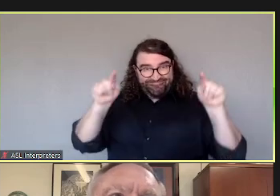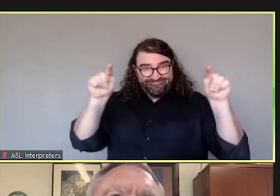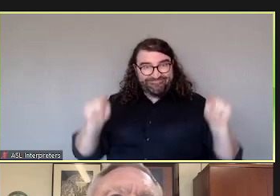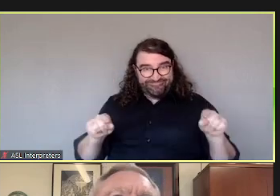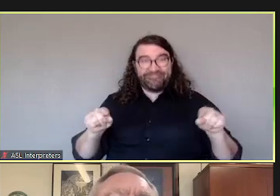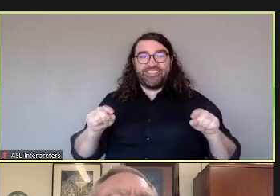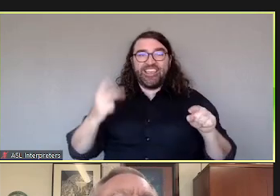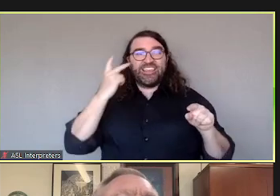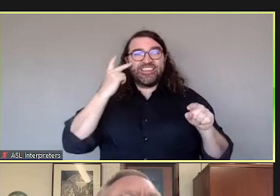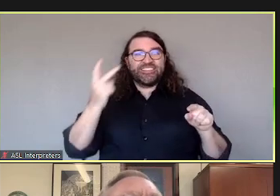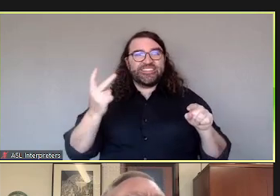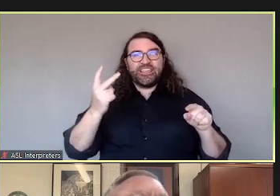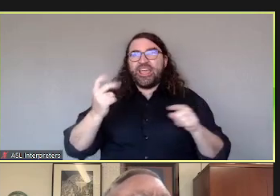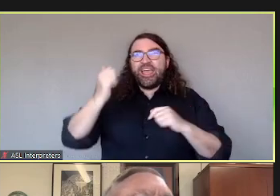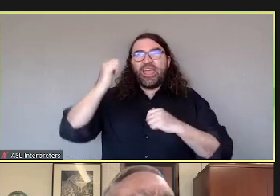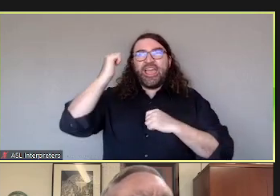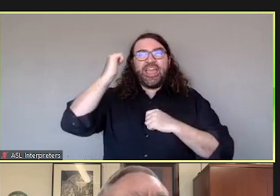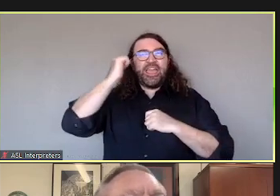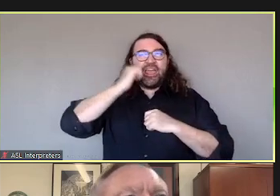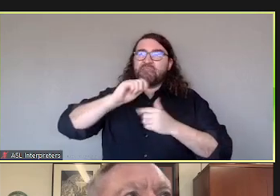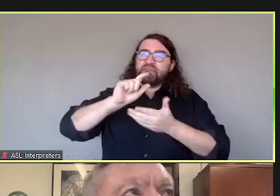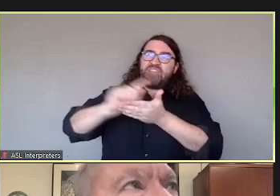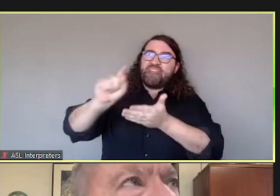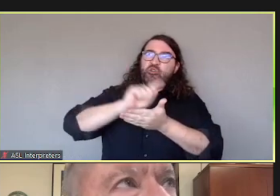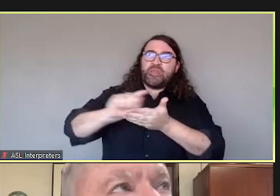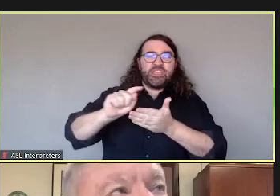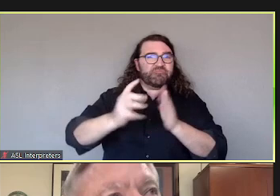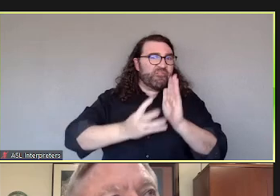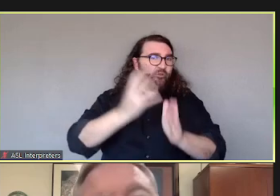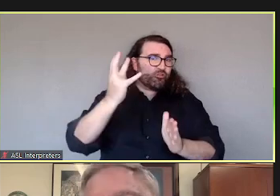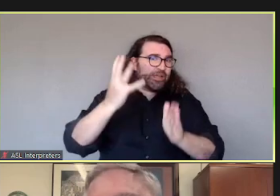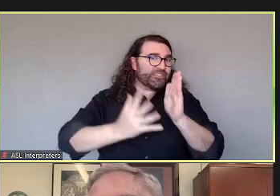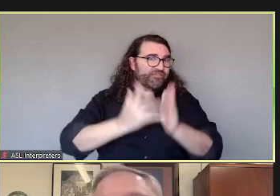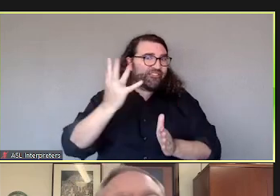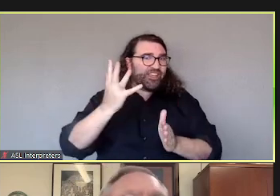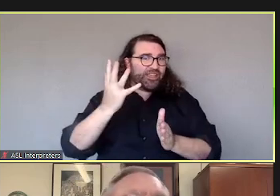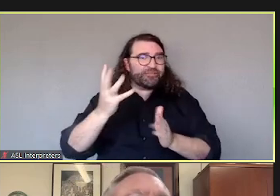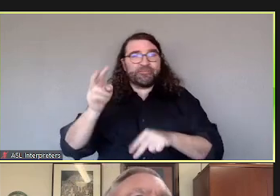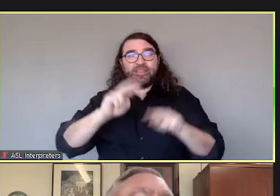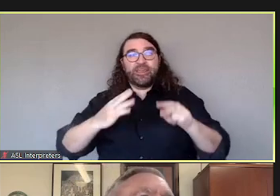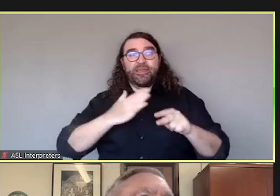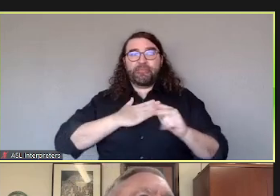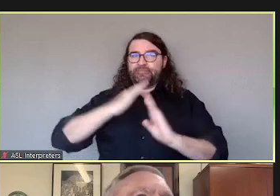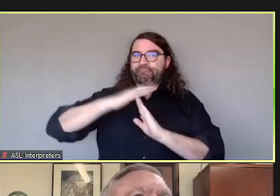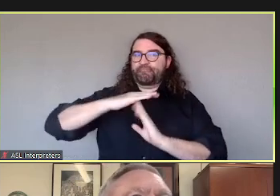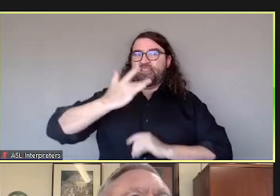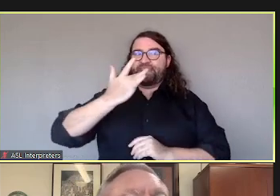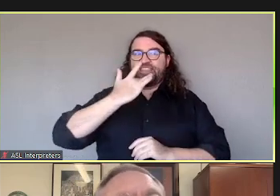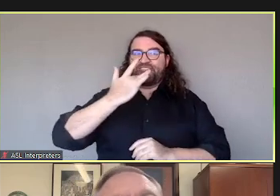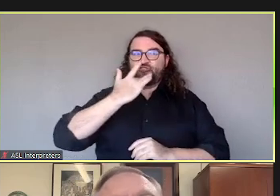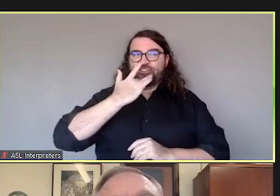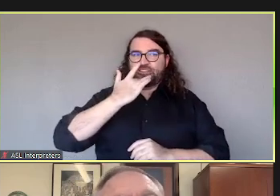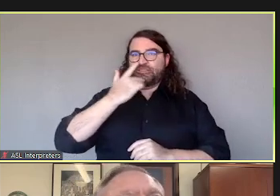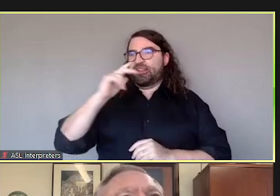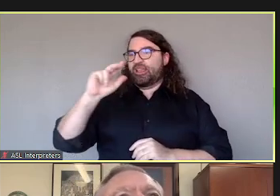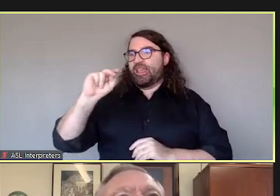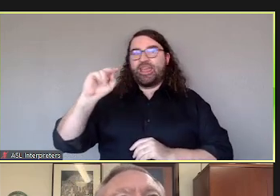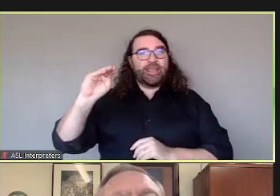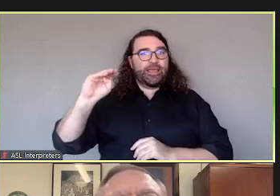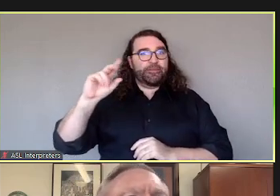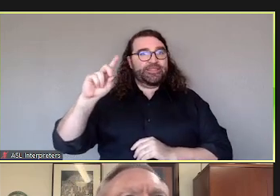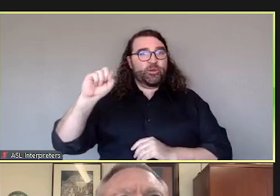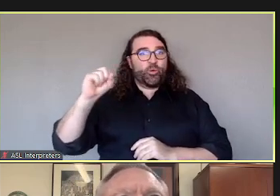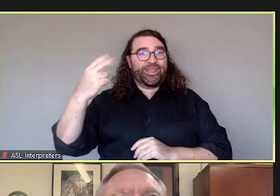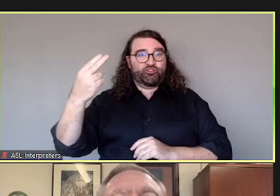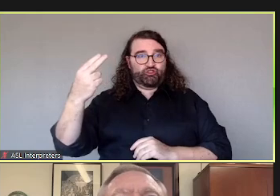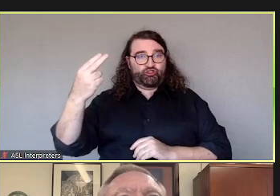to 5 times a week. Of course, my favorite is the NMDOH epidemiology reports page. Just a wealth,